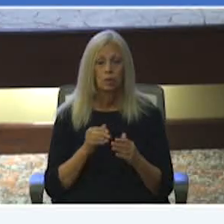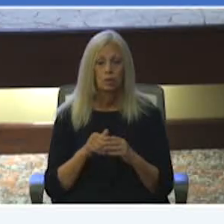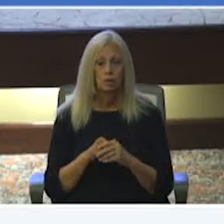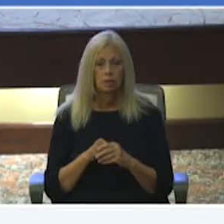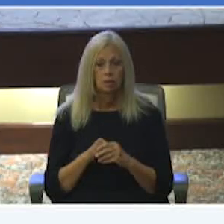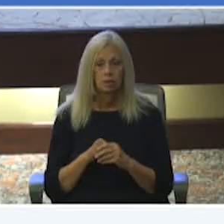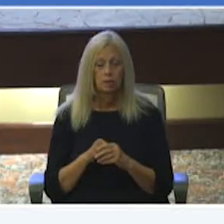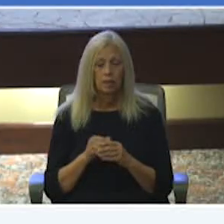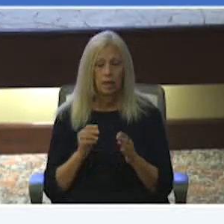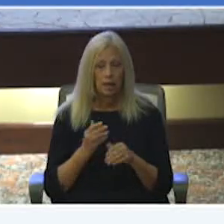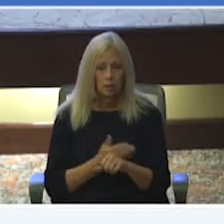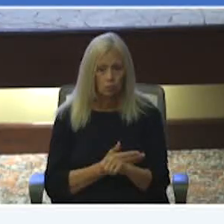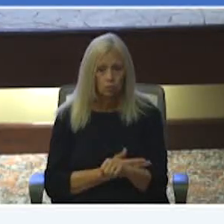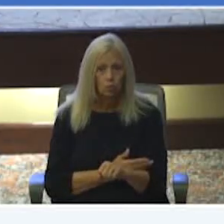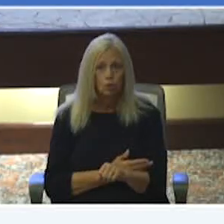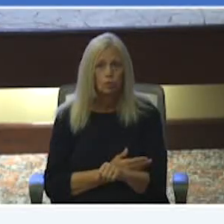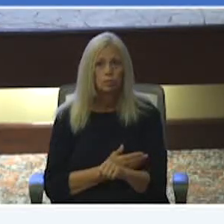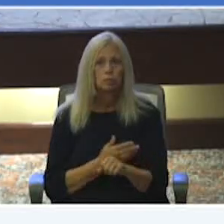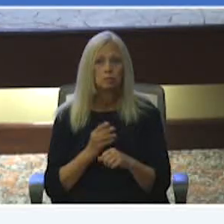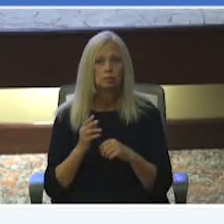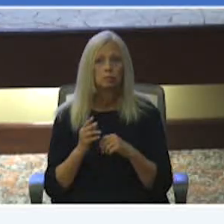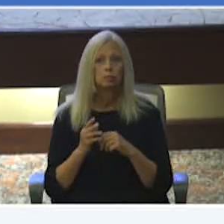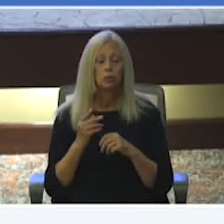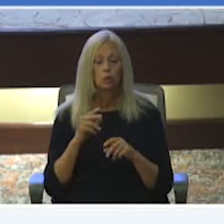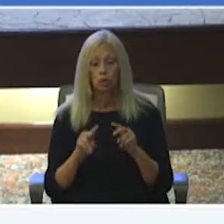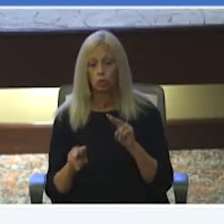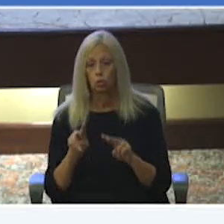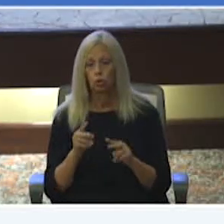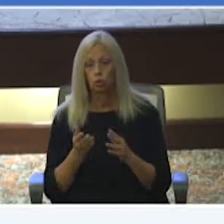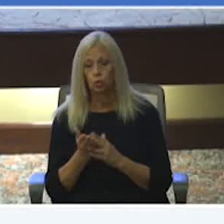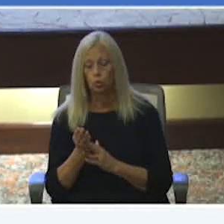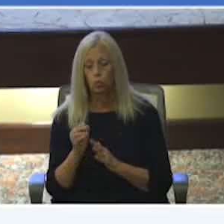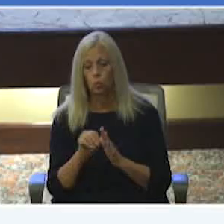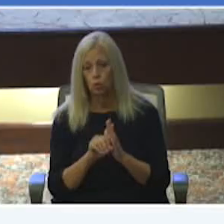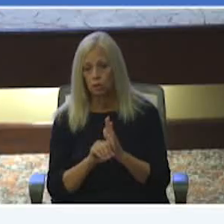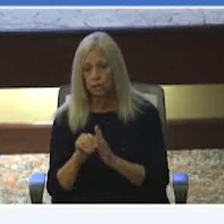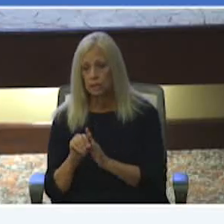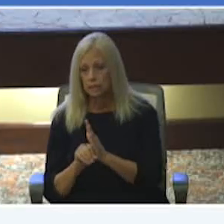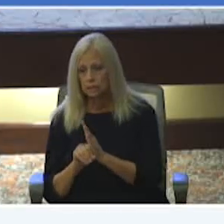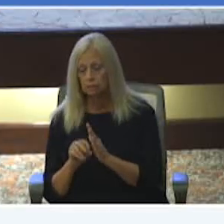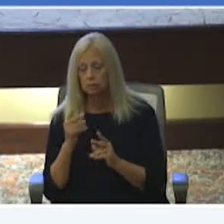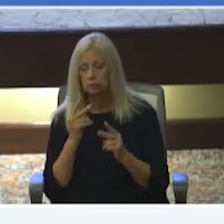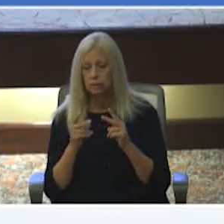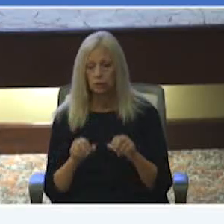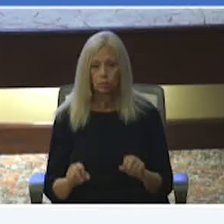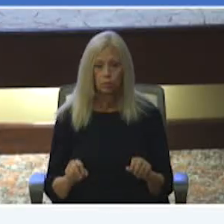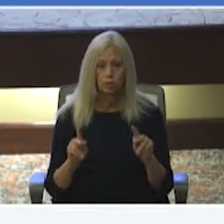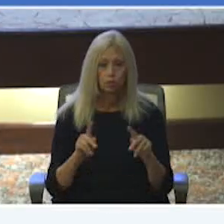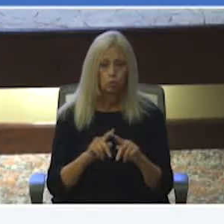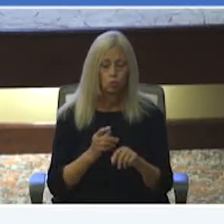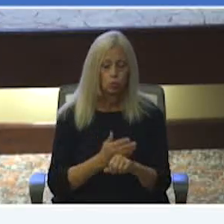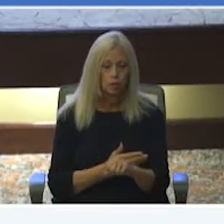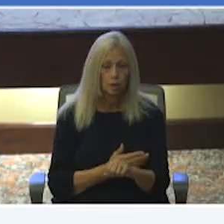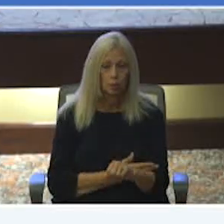improvement efforts, we've been looking through our ordinances and seeing opportunities to improve or clarify